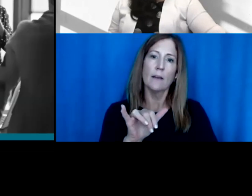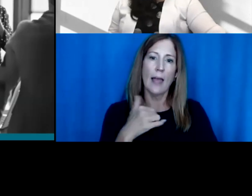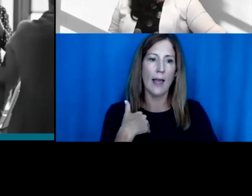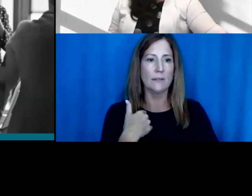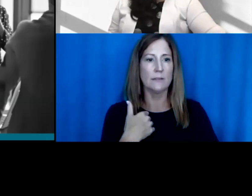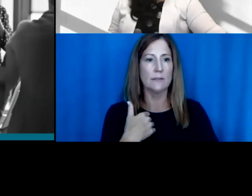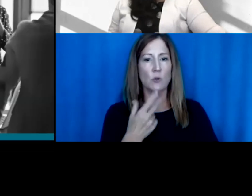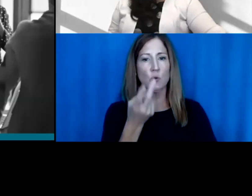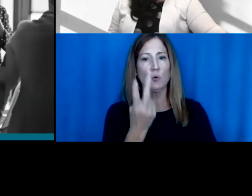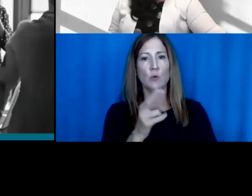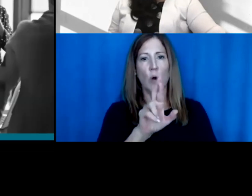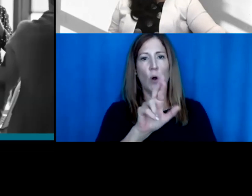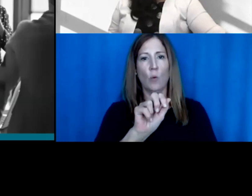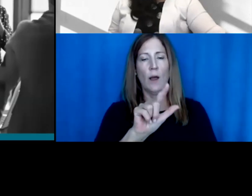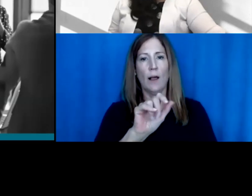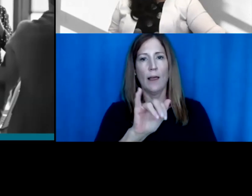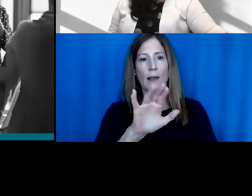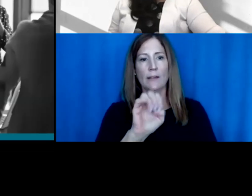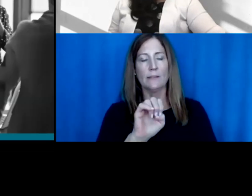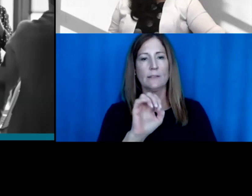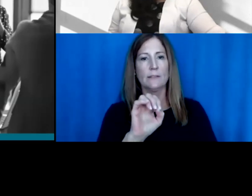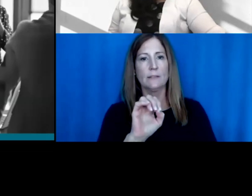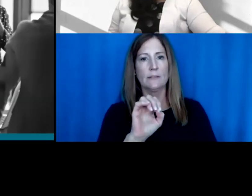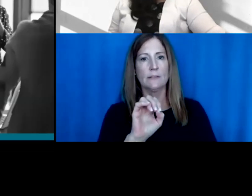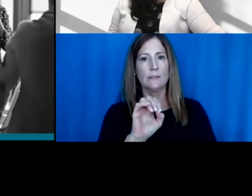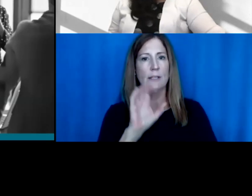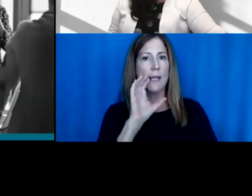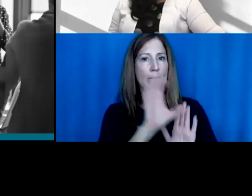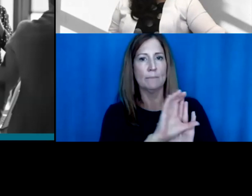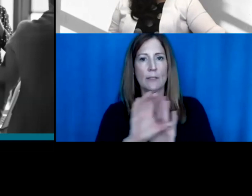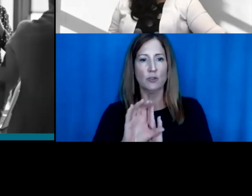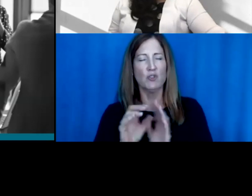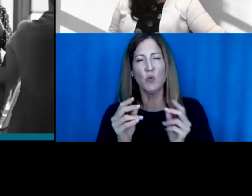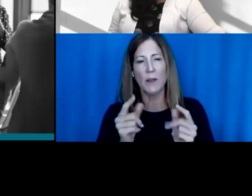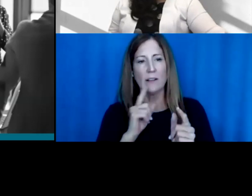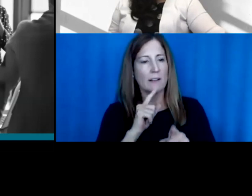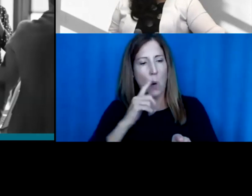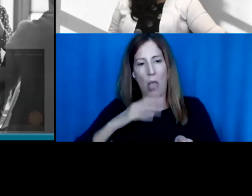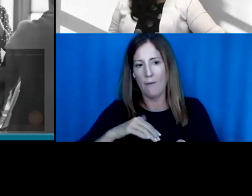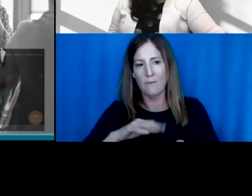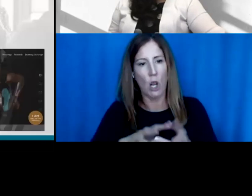Reliance images. Just if you can go through it quickly and get to them, because we're not at the learning objectives yet.